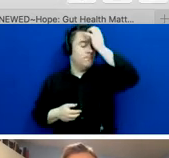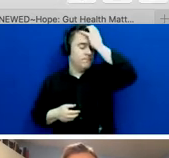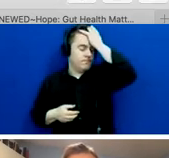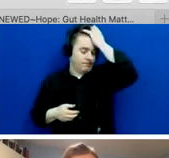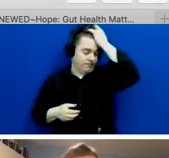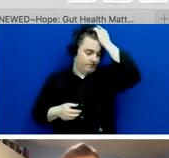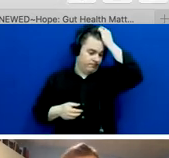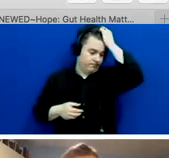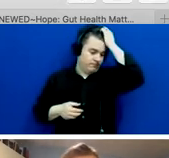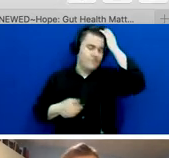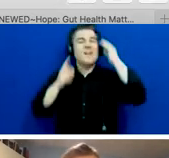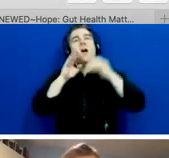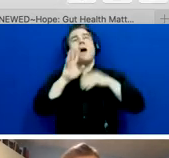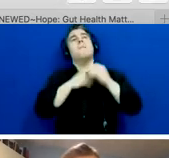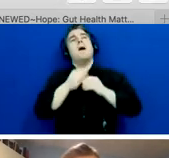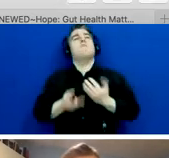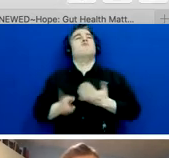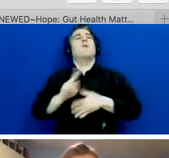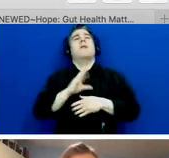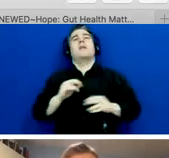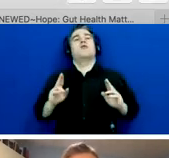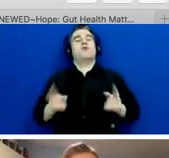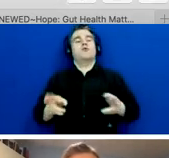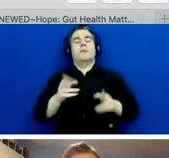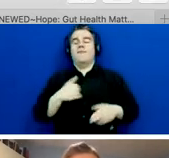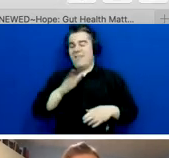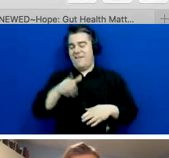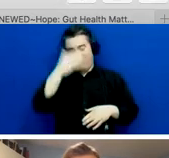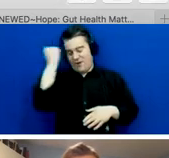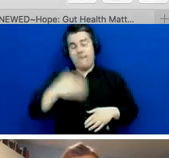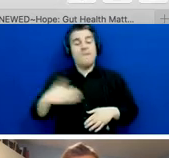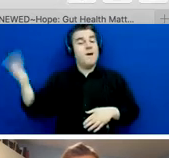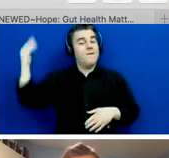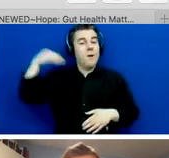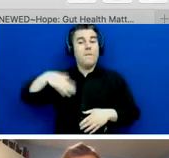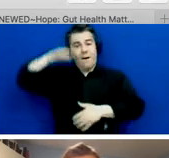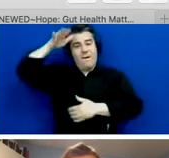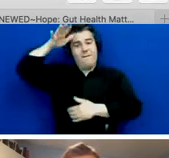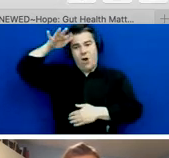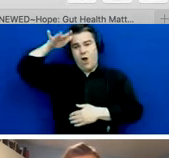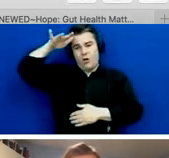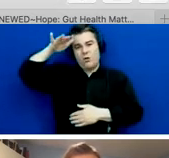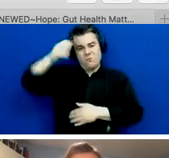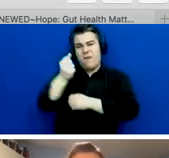Speaking of priorities and urgency, I'll just never forget when my father, this has been quite a few years ago, I